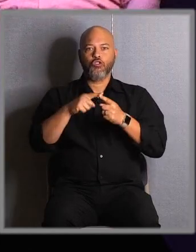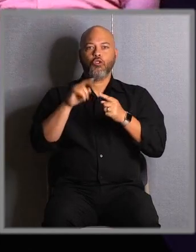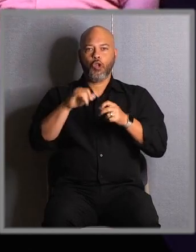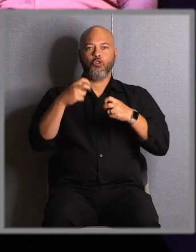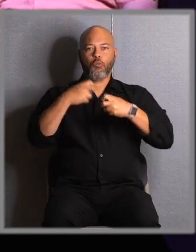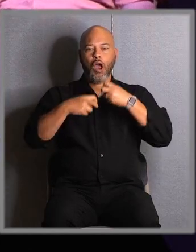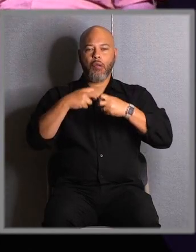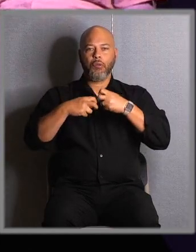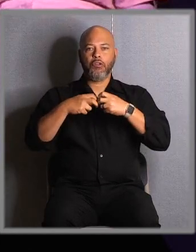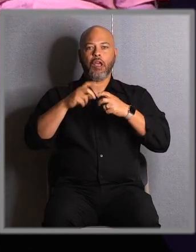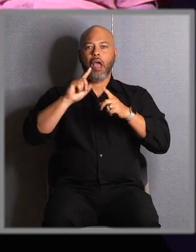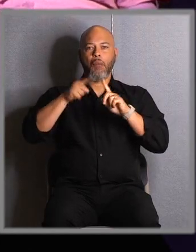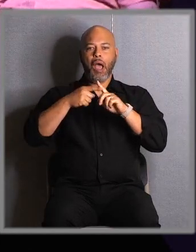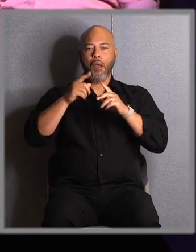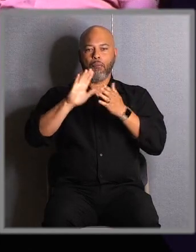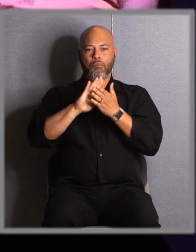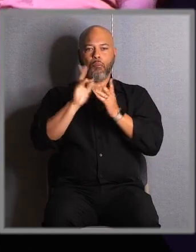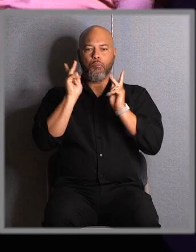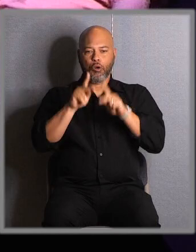black in America.